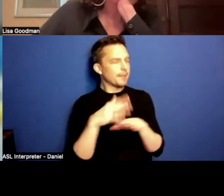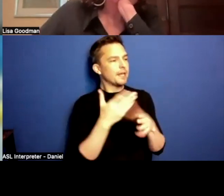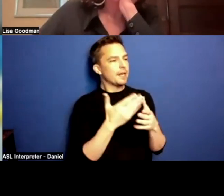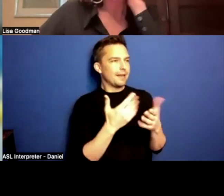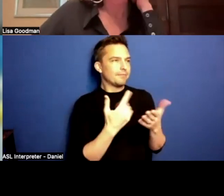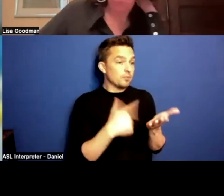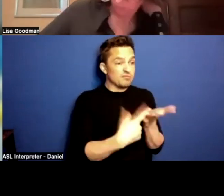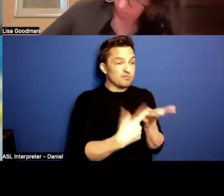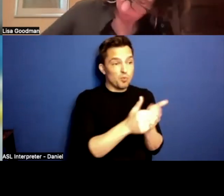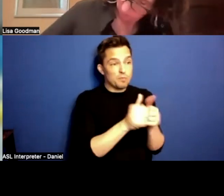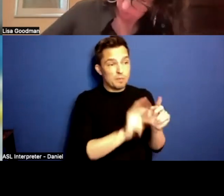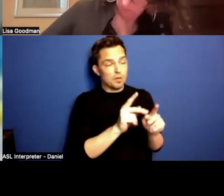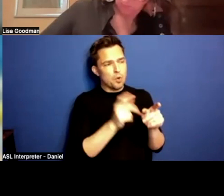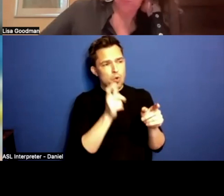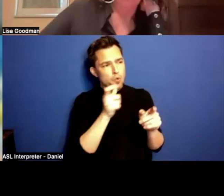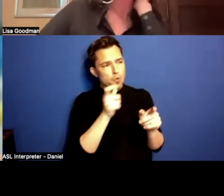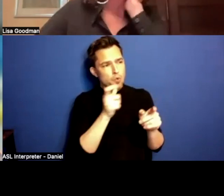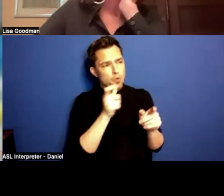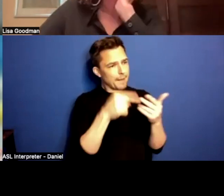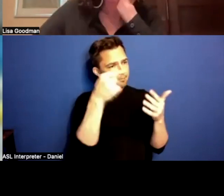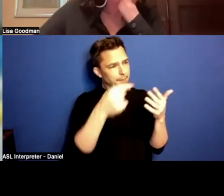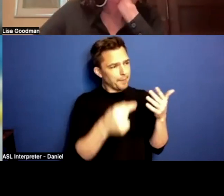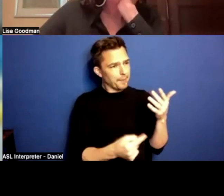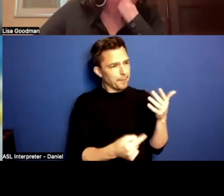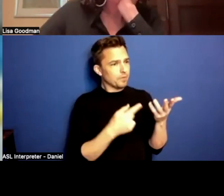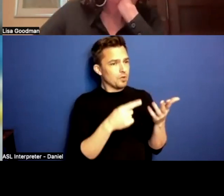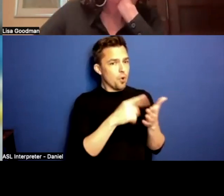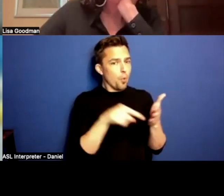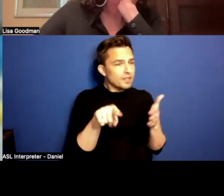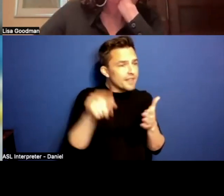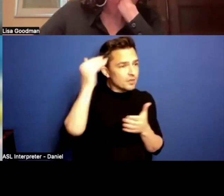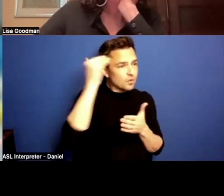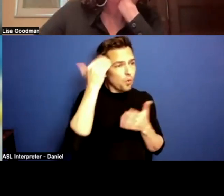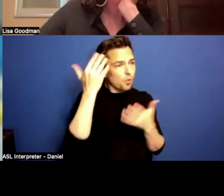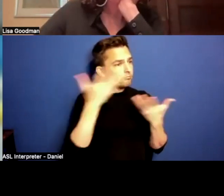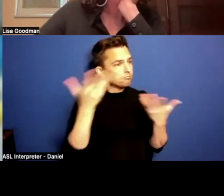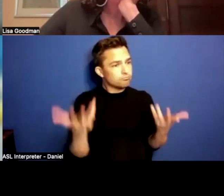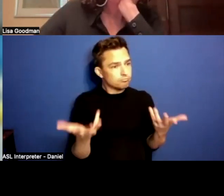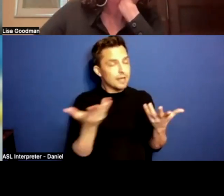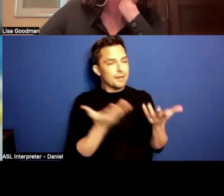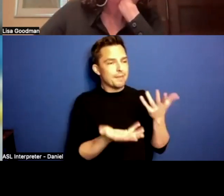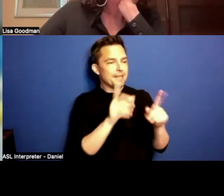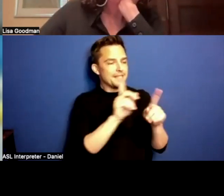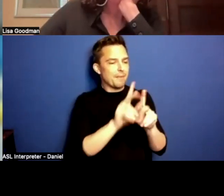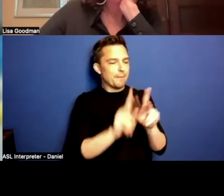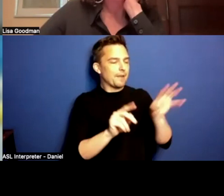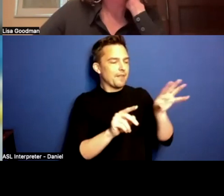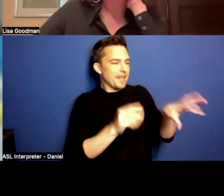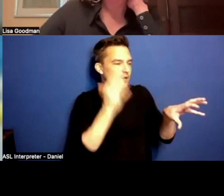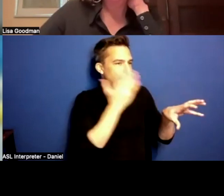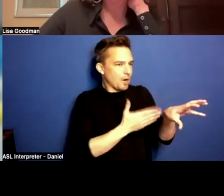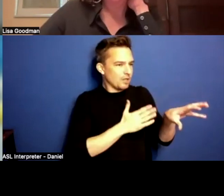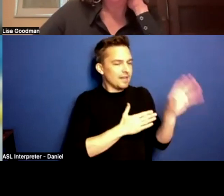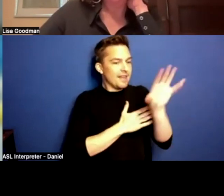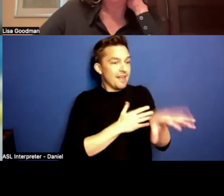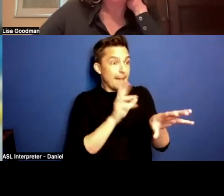with people about, well, who knows about this? And what do they know? And that might be that different people know different pieces of your story.